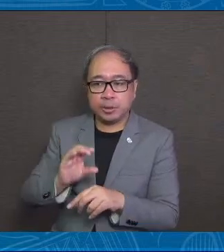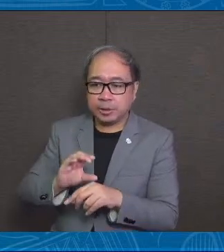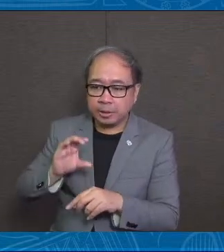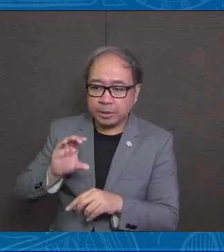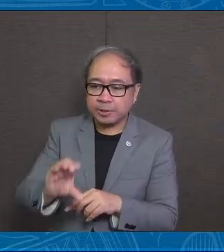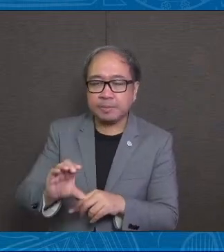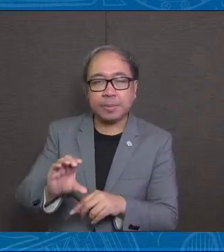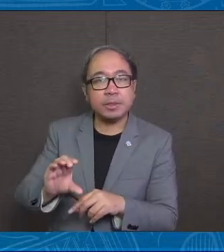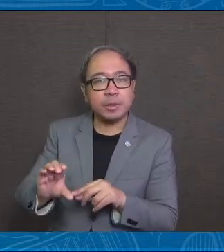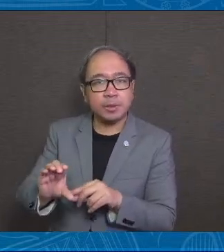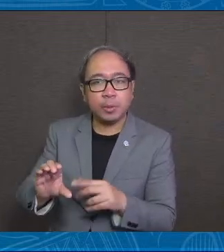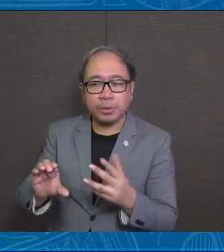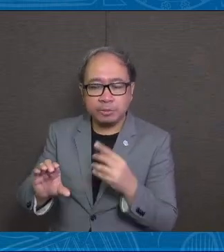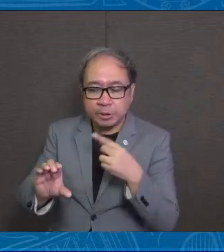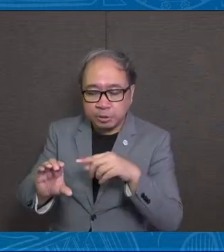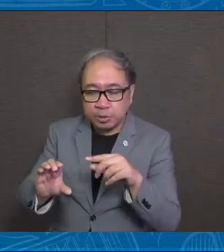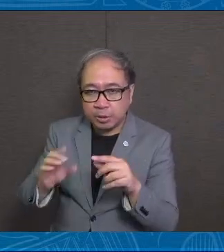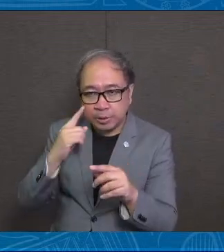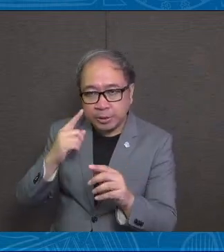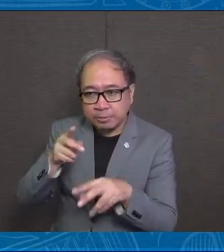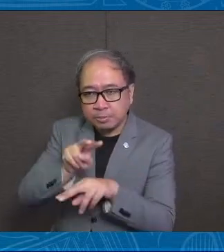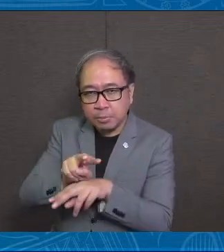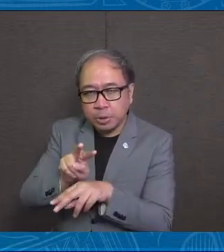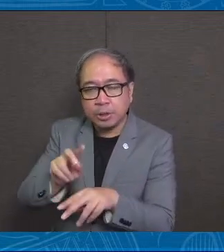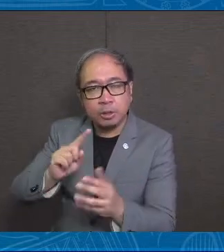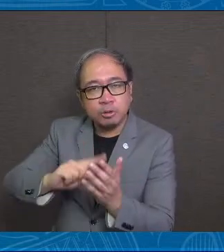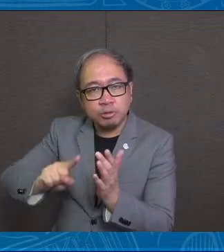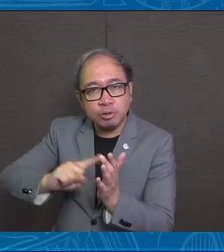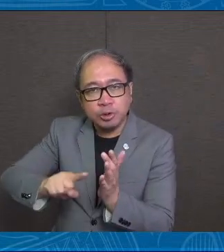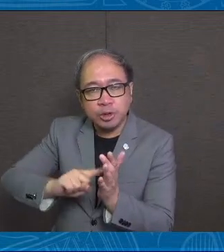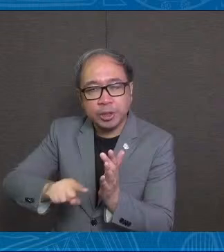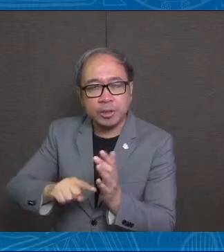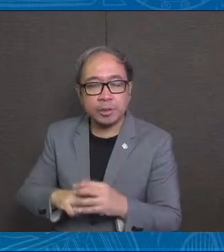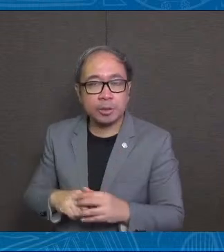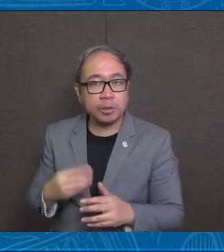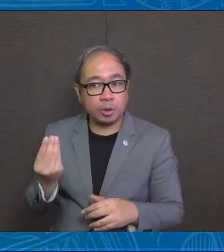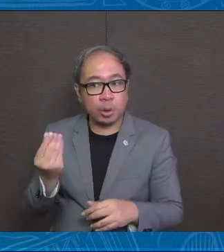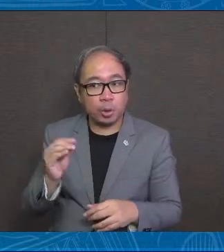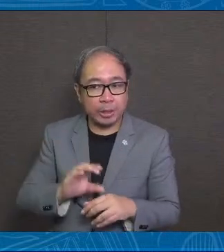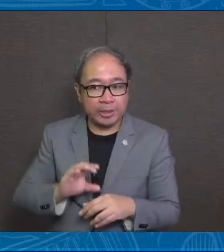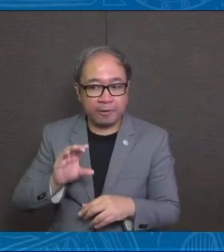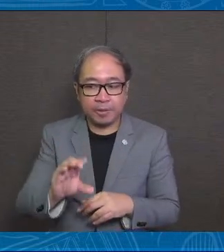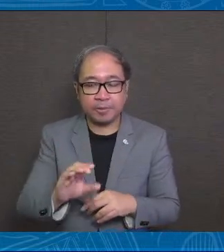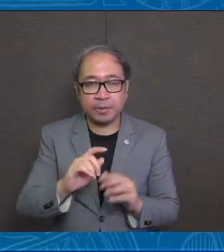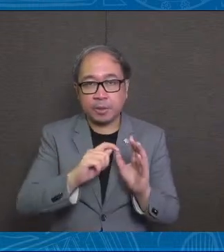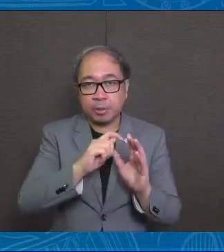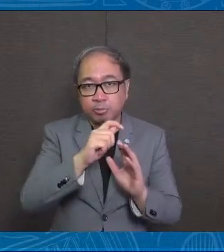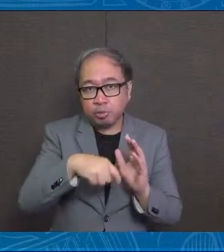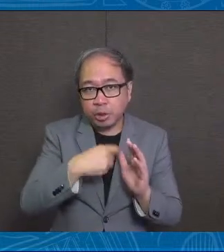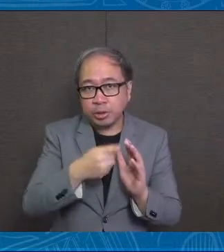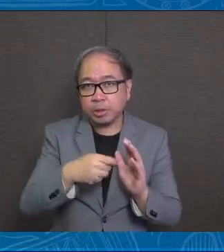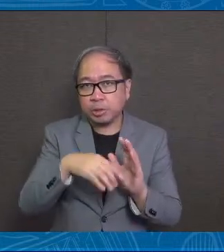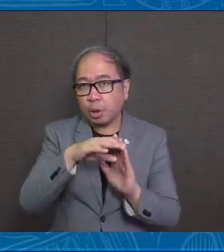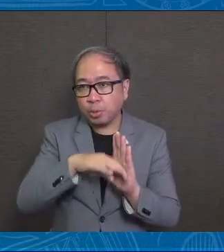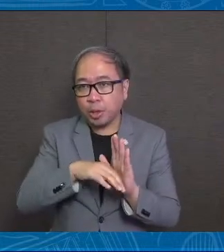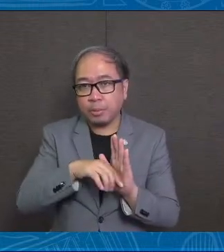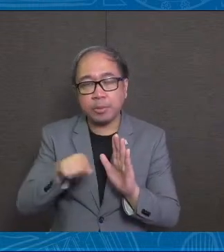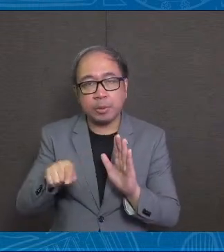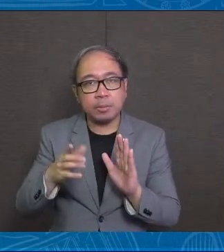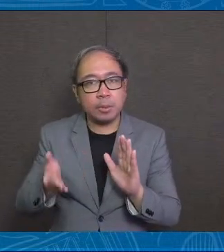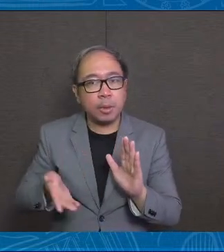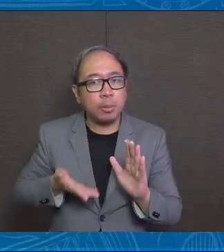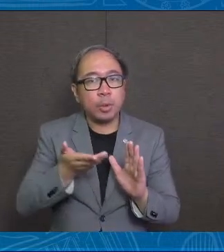expenditures, ensuring that the investment project programs submitted by line